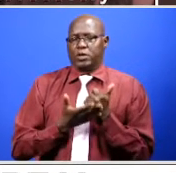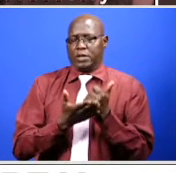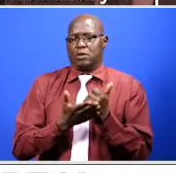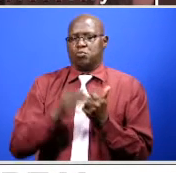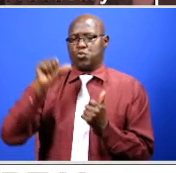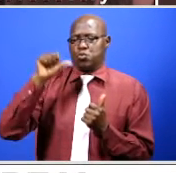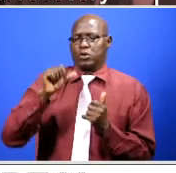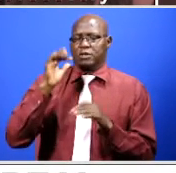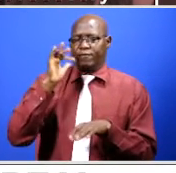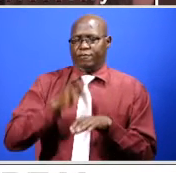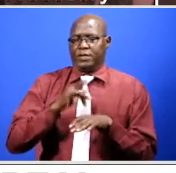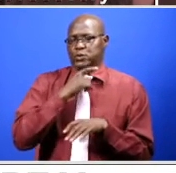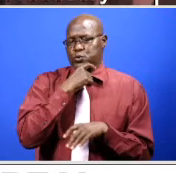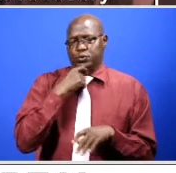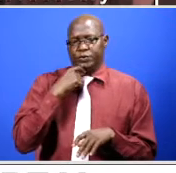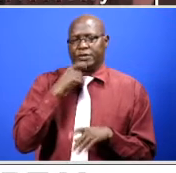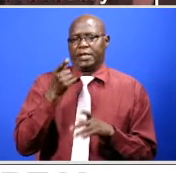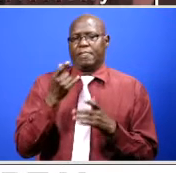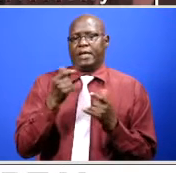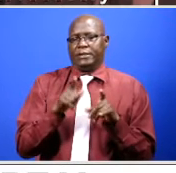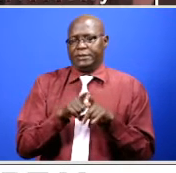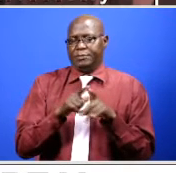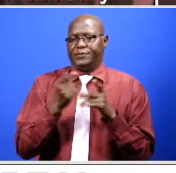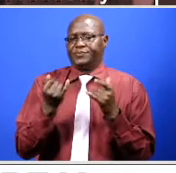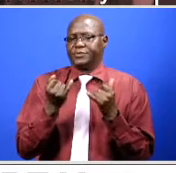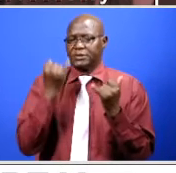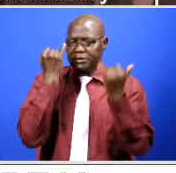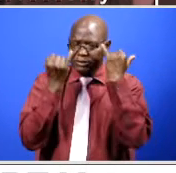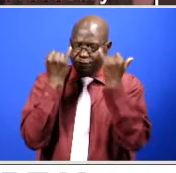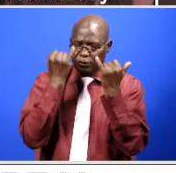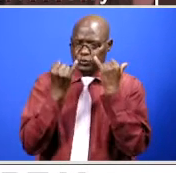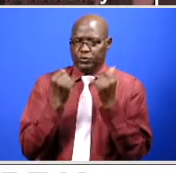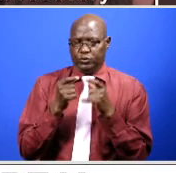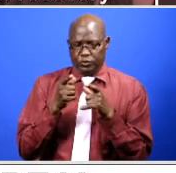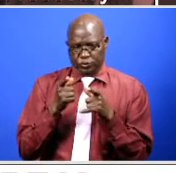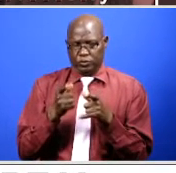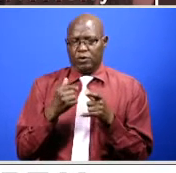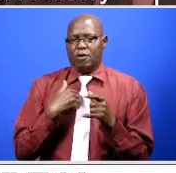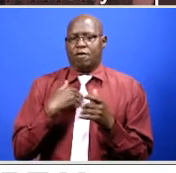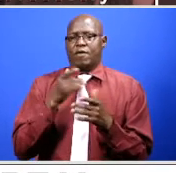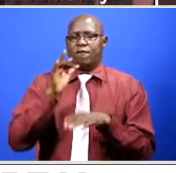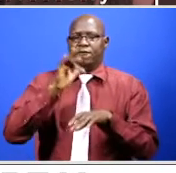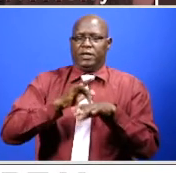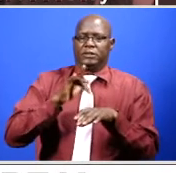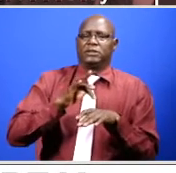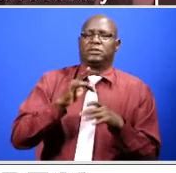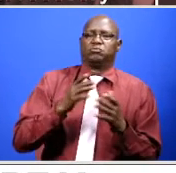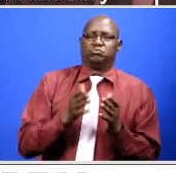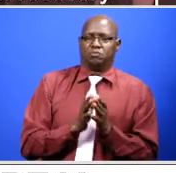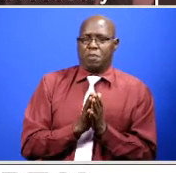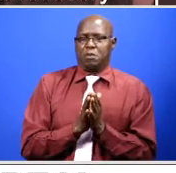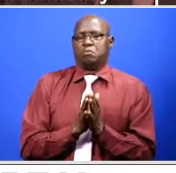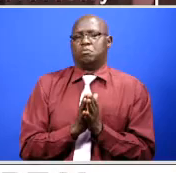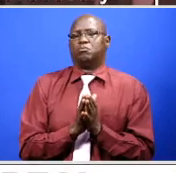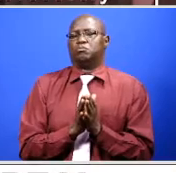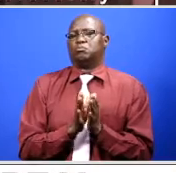committee will also support interventions like the cash transfer programs to protect affected populations. Additionally, the committee will work to